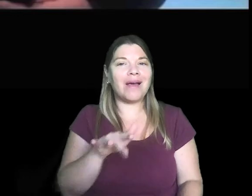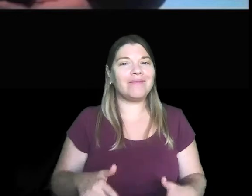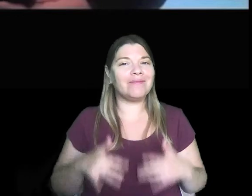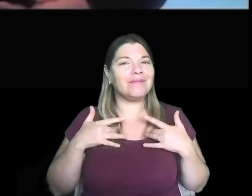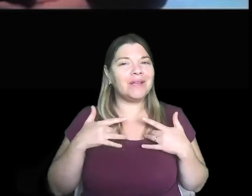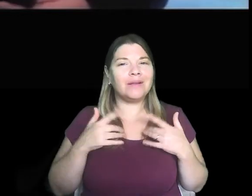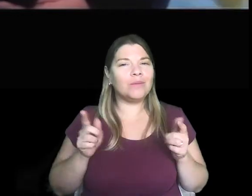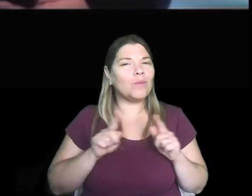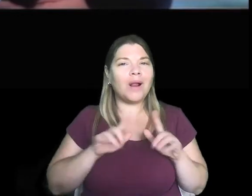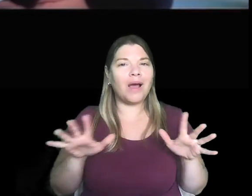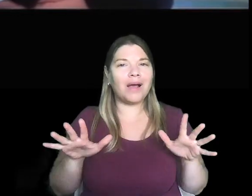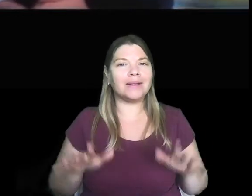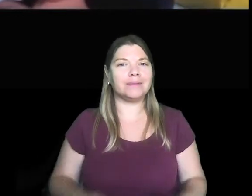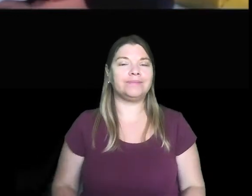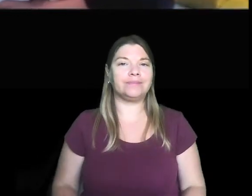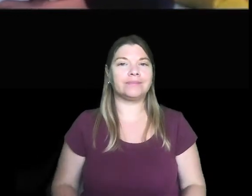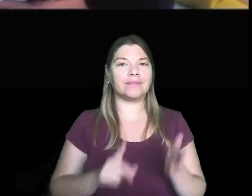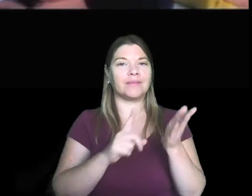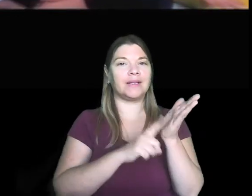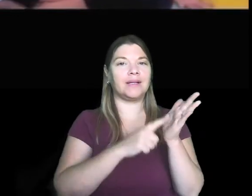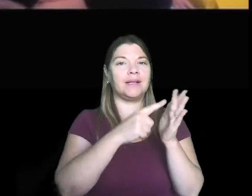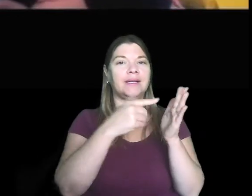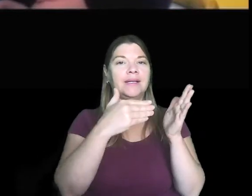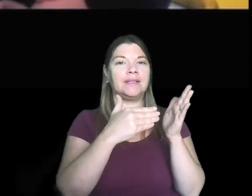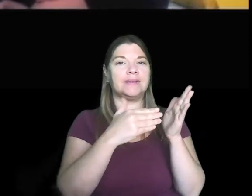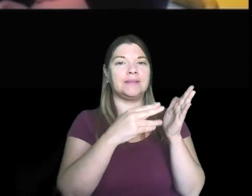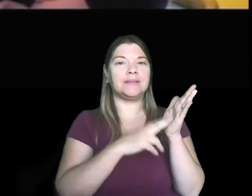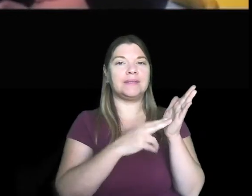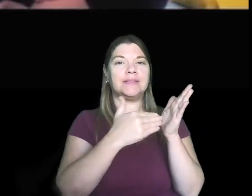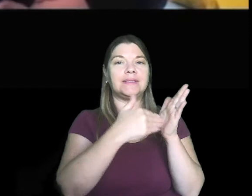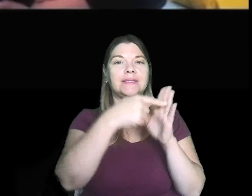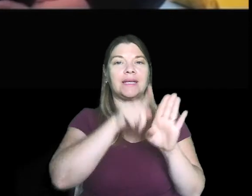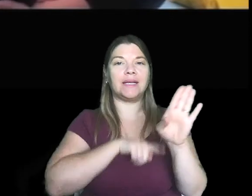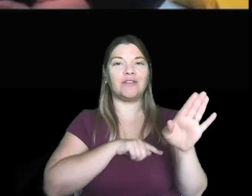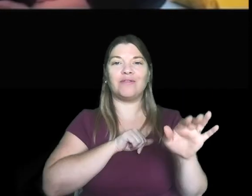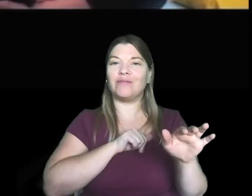feels most empowered and most held, is when floating in water.